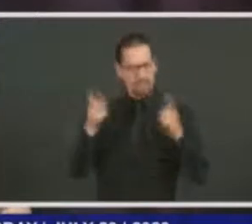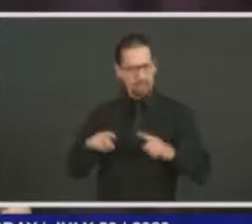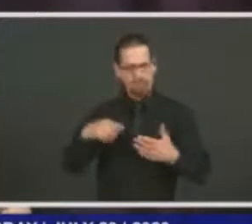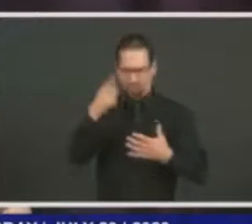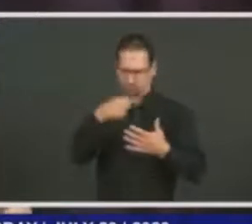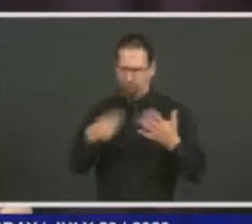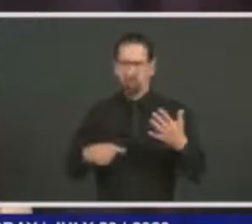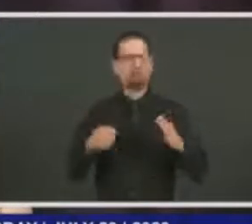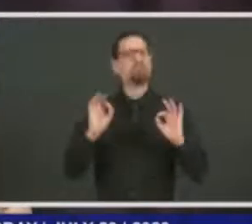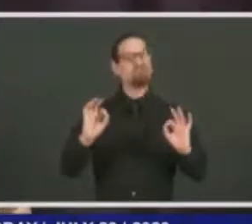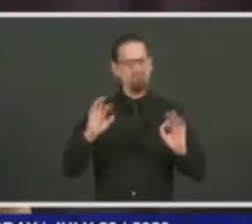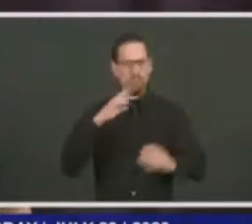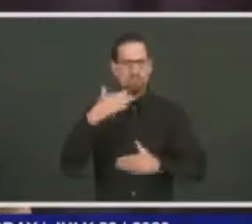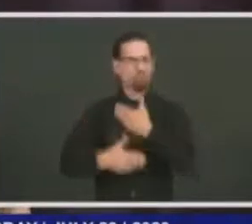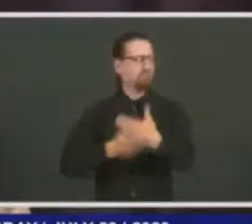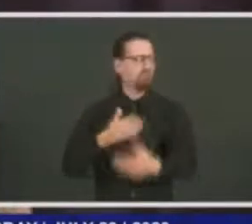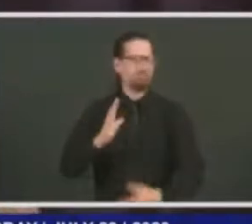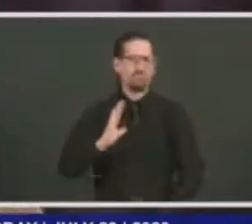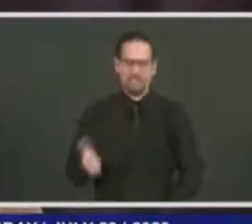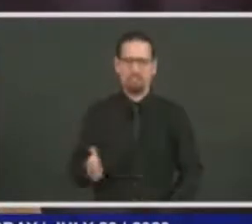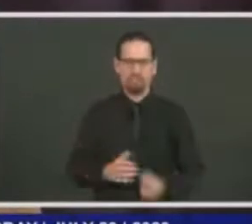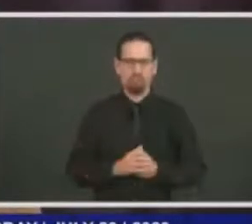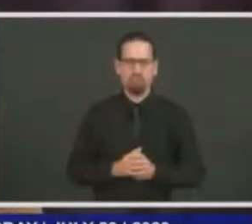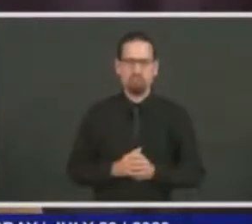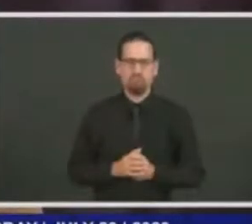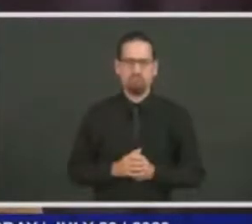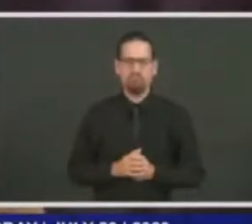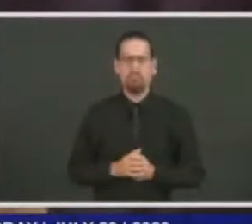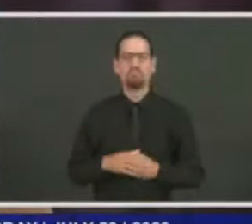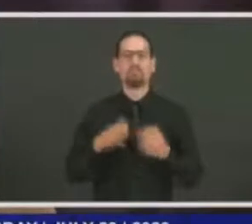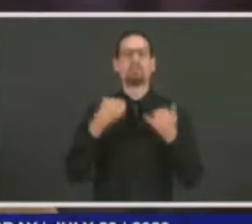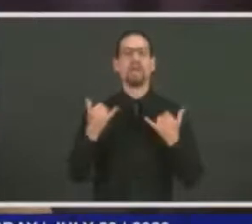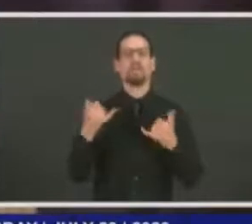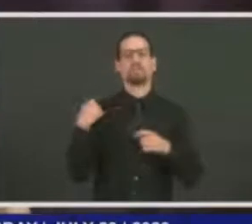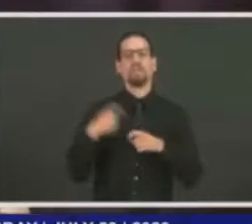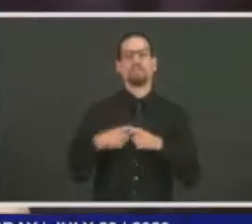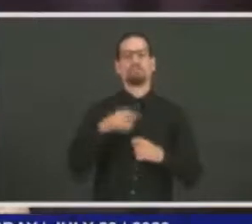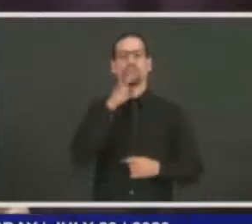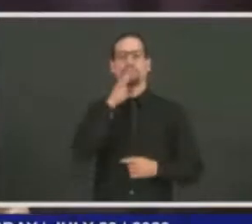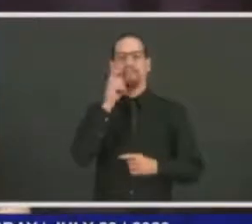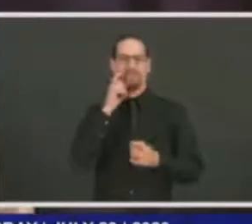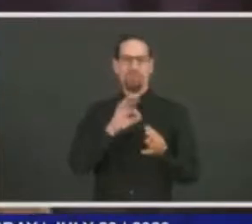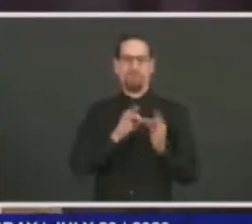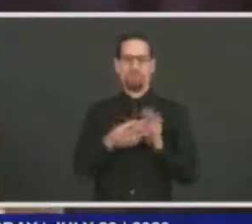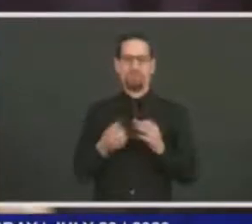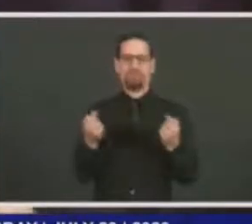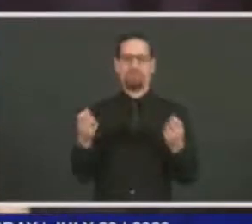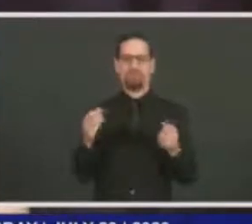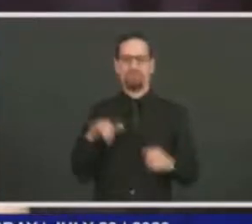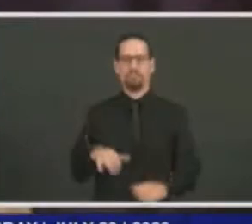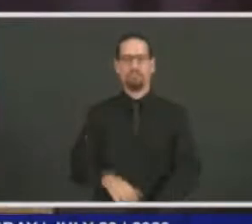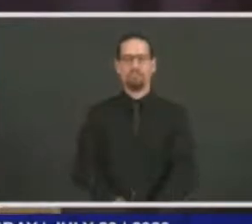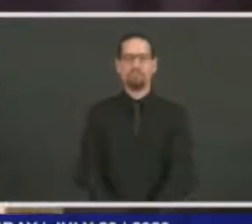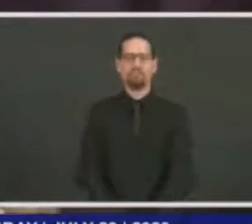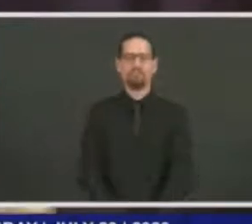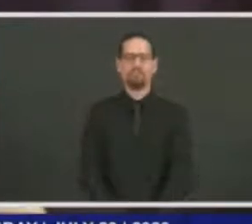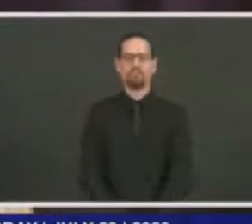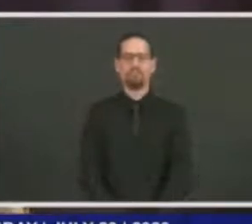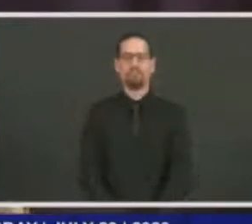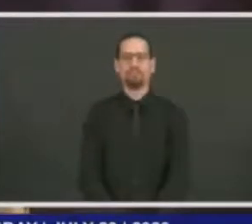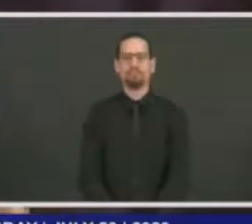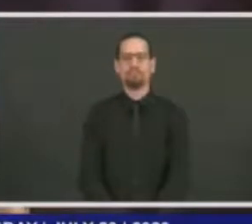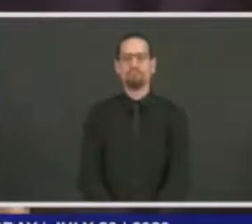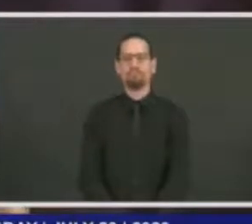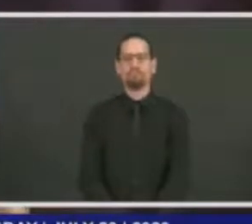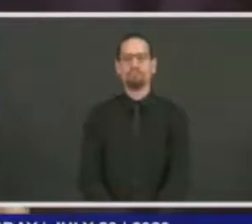las medidas de transportación, de cómo tomar la temperatura o cómo vamos a medir, qué